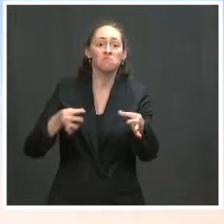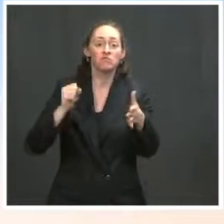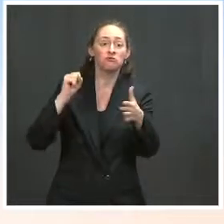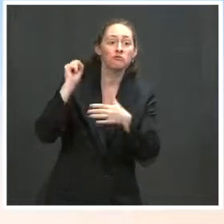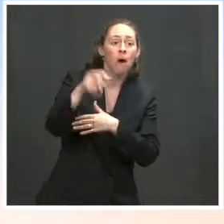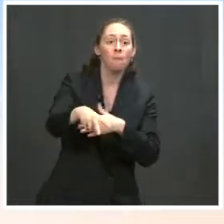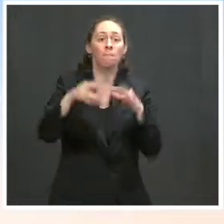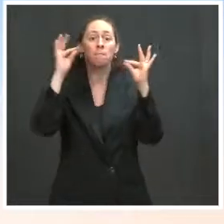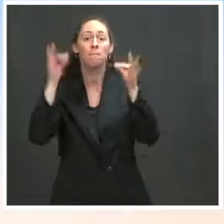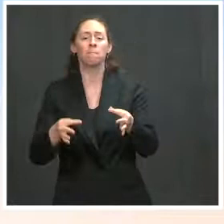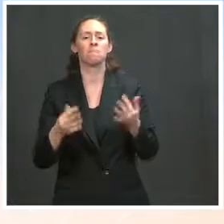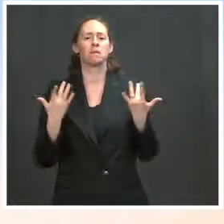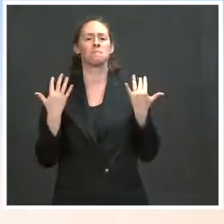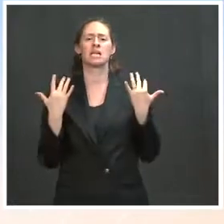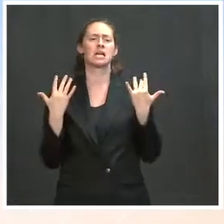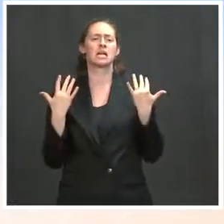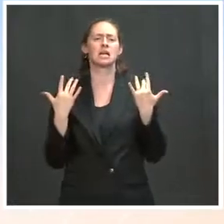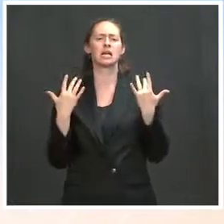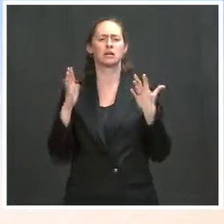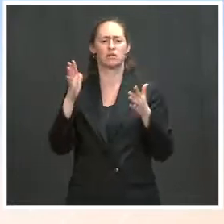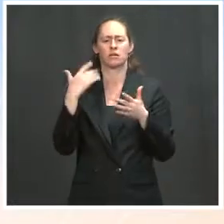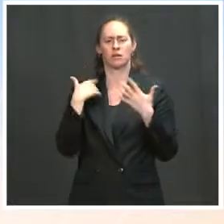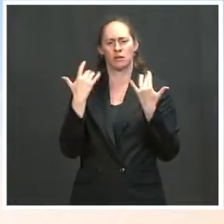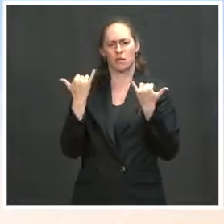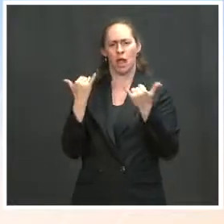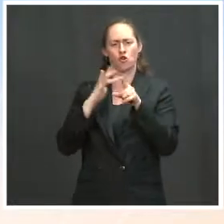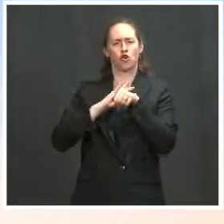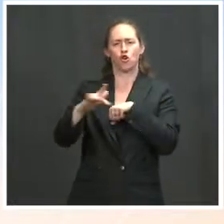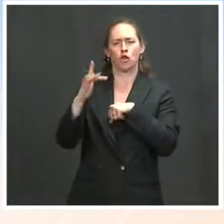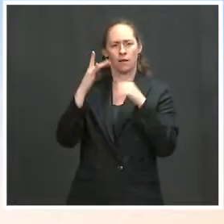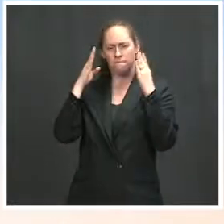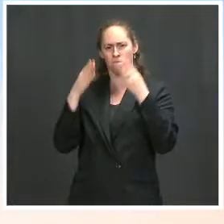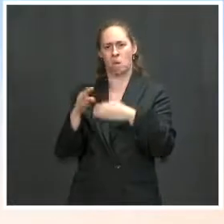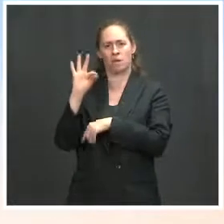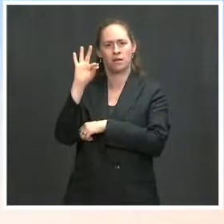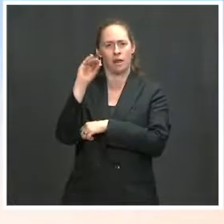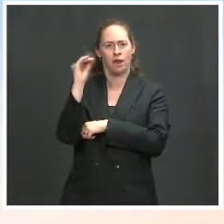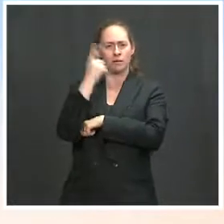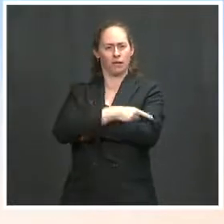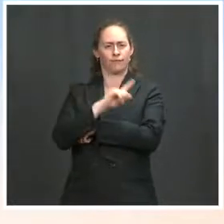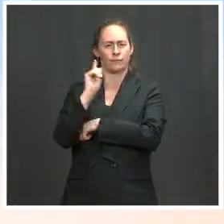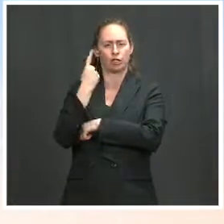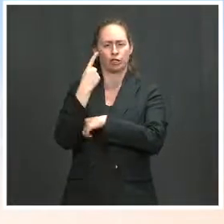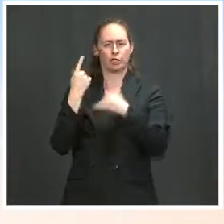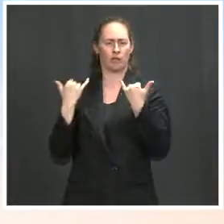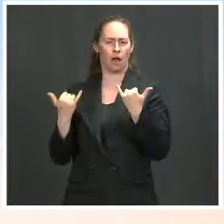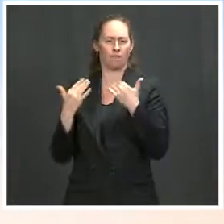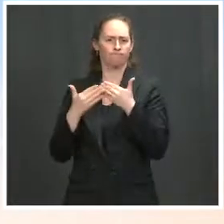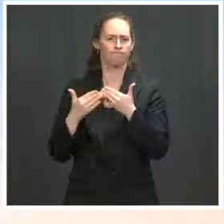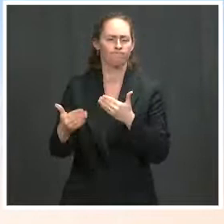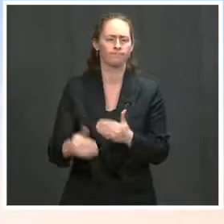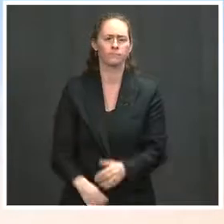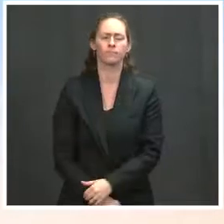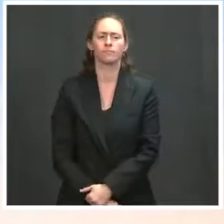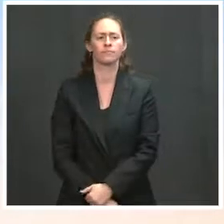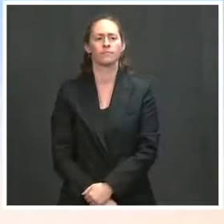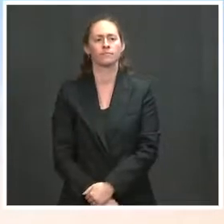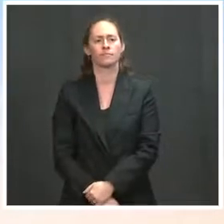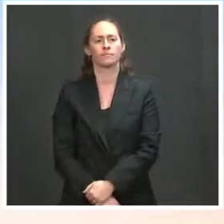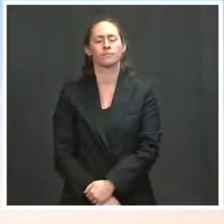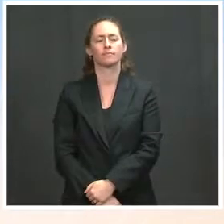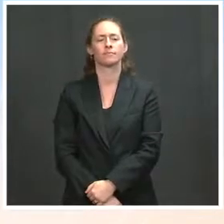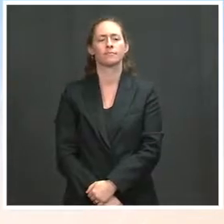time. We're going to go with the 90-day investigation and see where it takes us from there. On that 90-day investigation, is the White House committing to making the results of